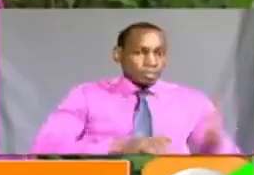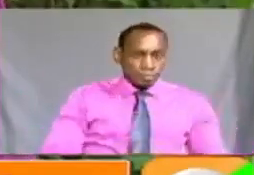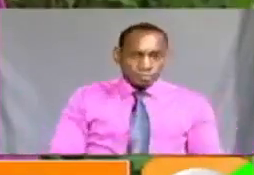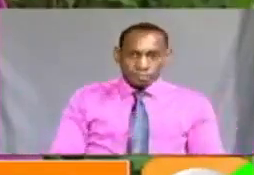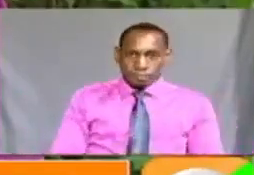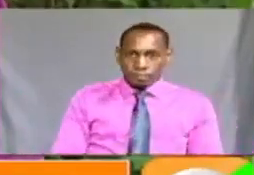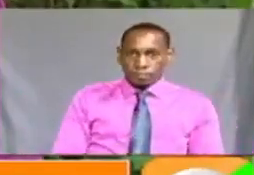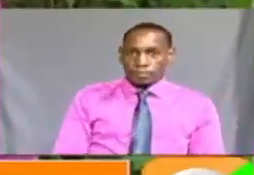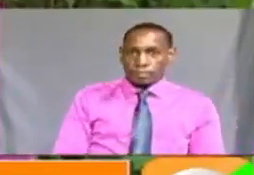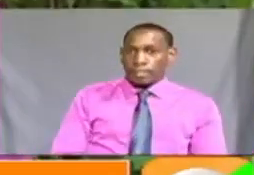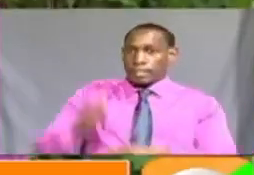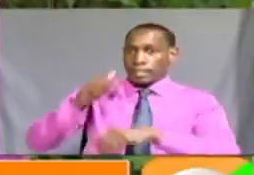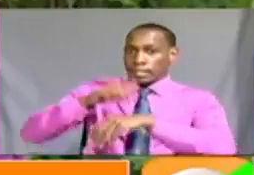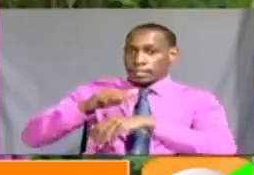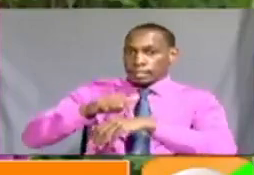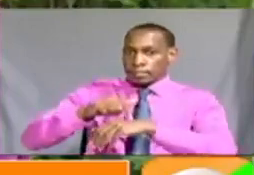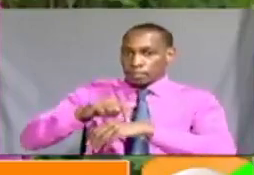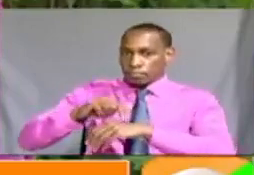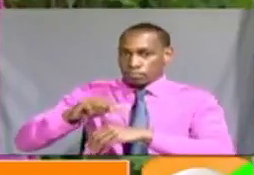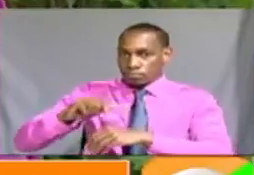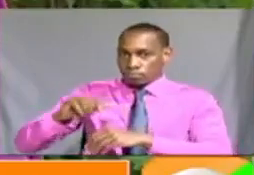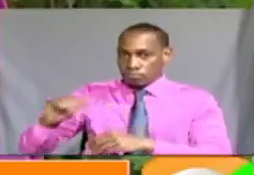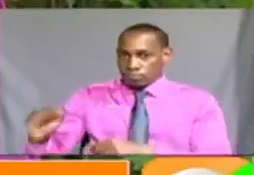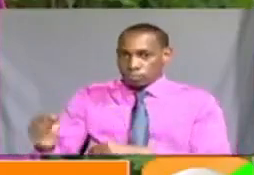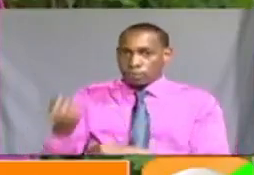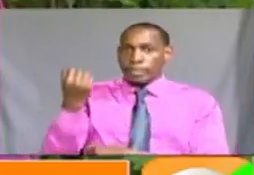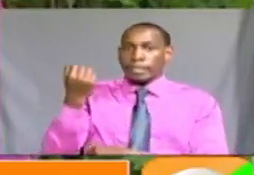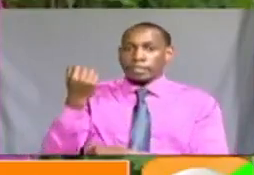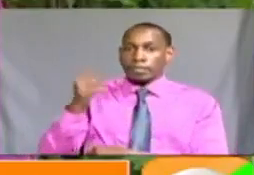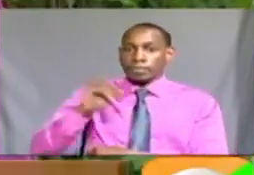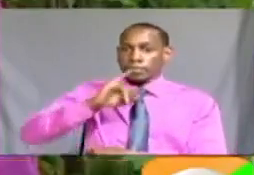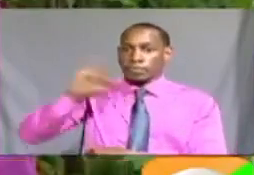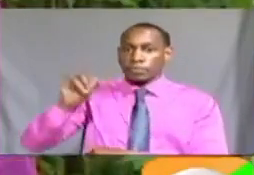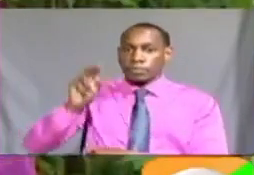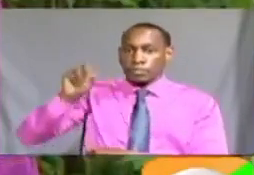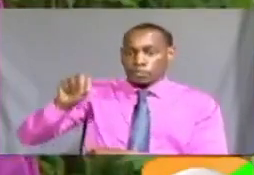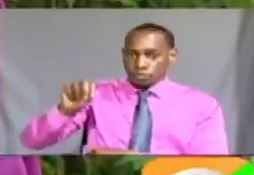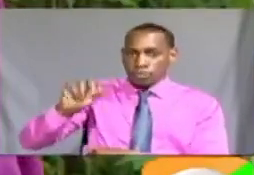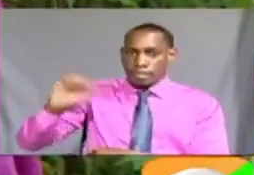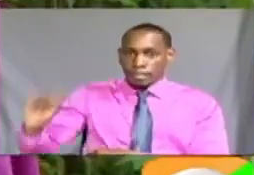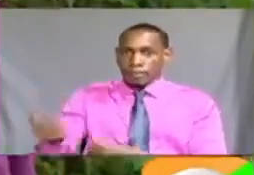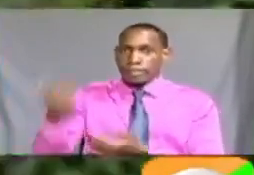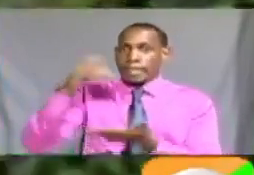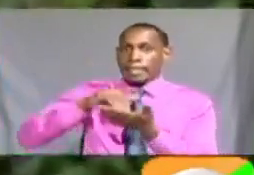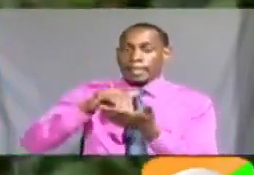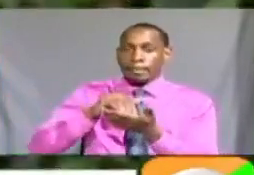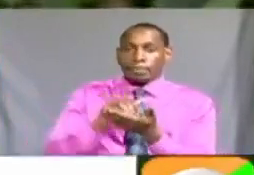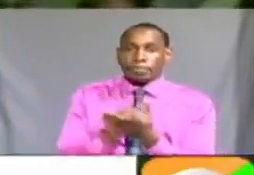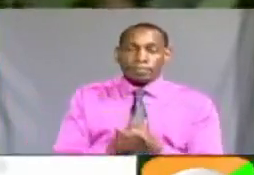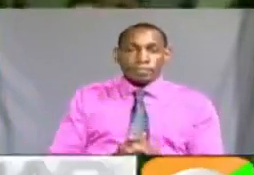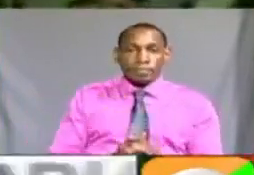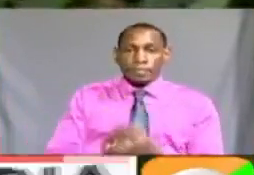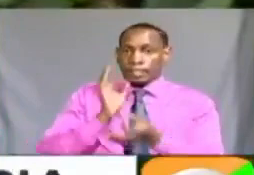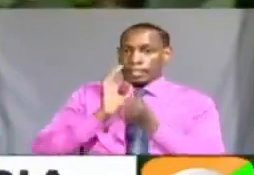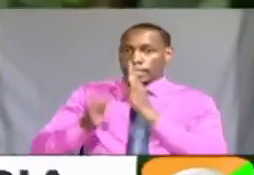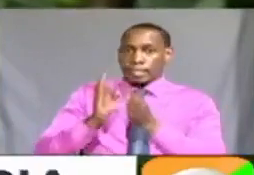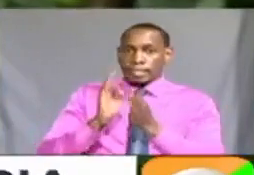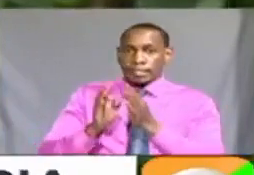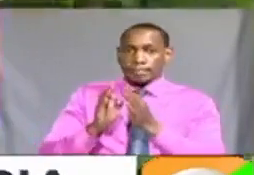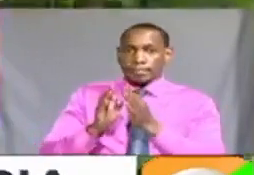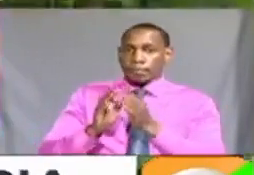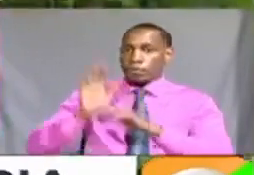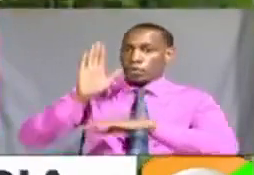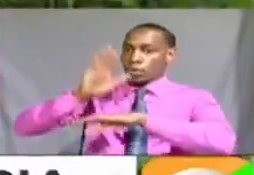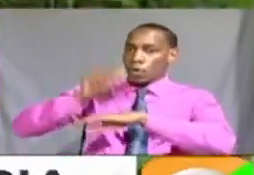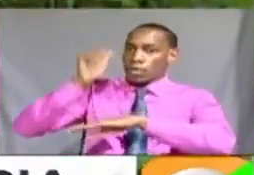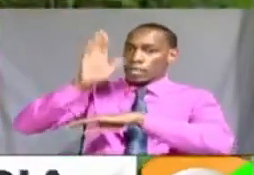that at the time of consummation, John will rise again. If the trumpet